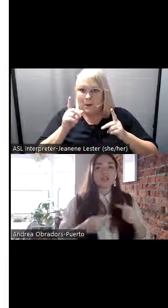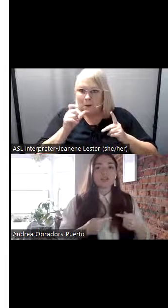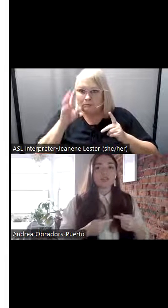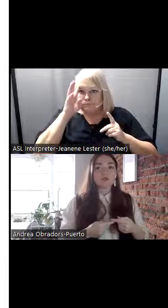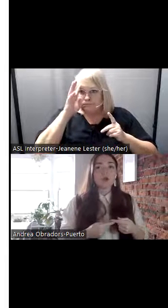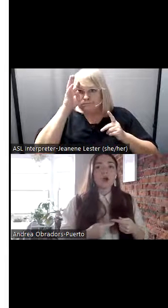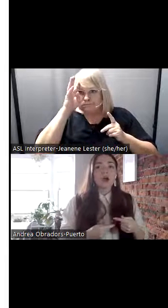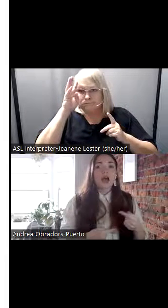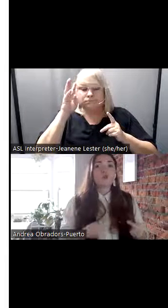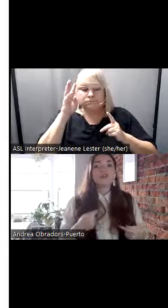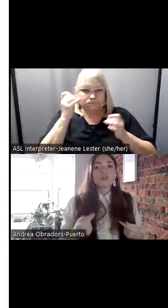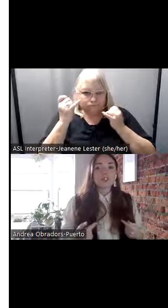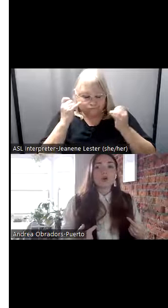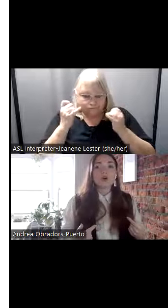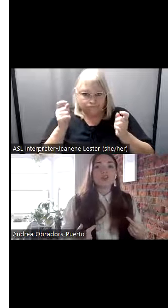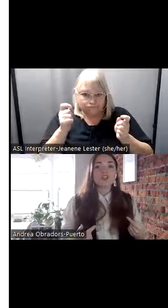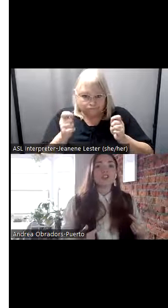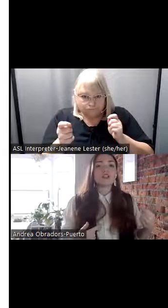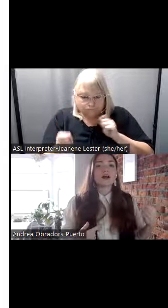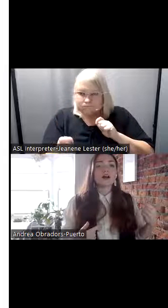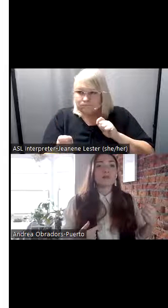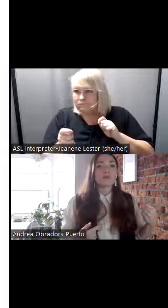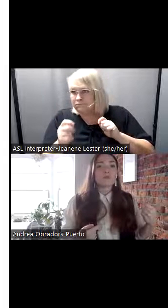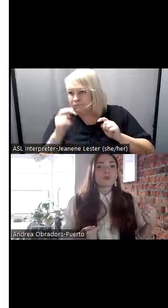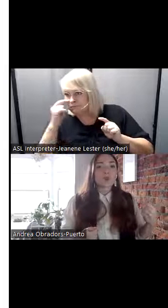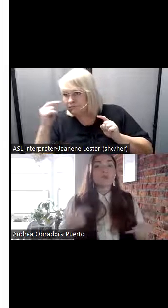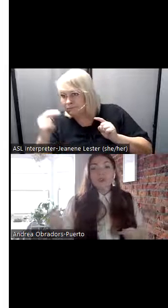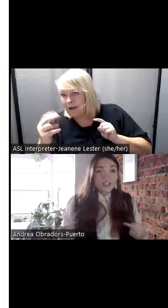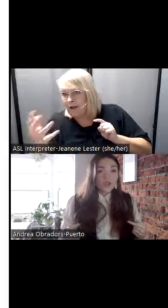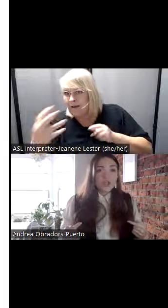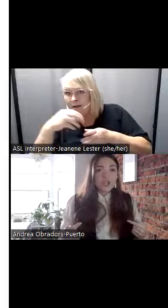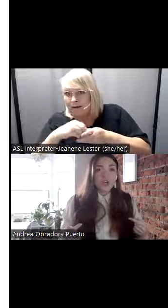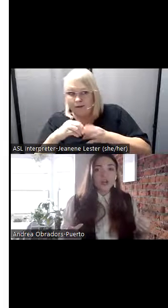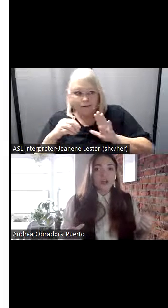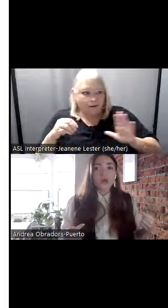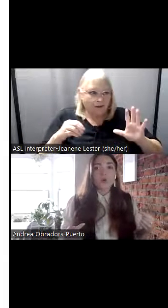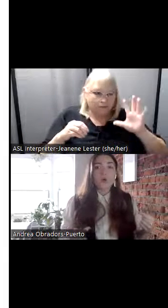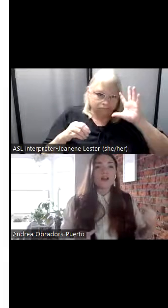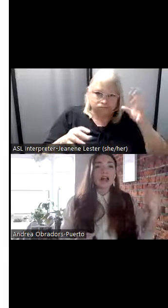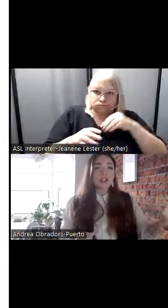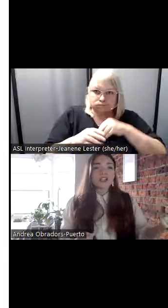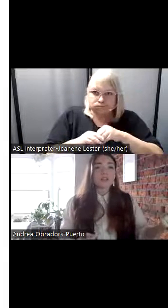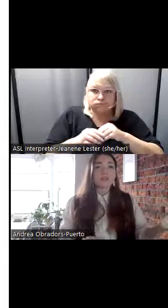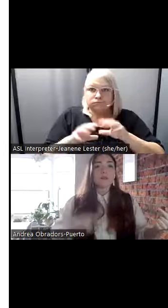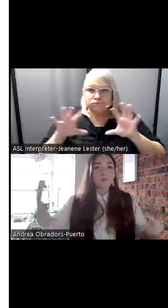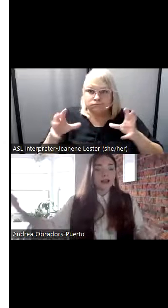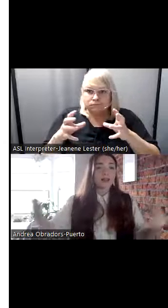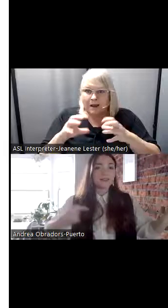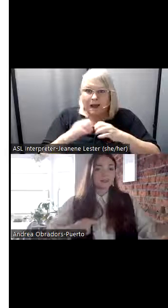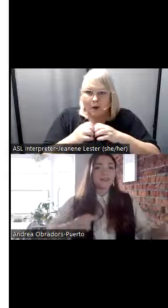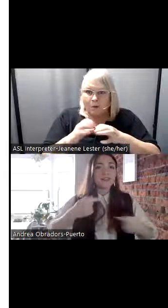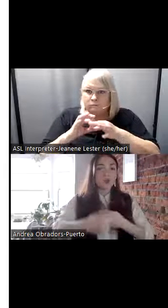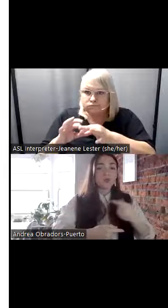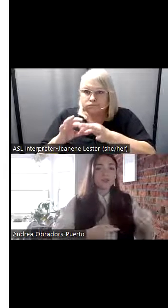its relationships. So how the different stakeholders will relate to each other and what actions will